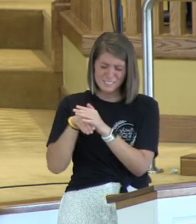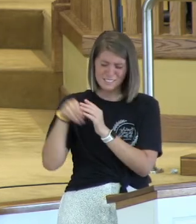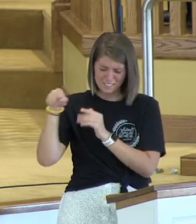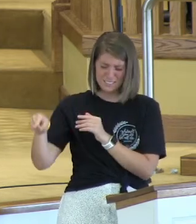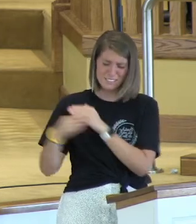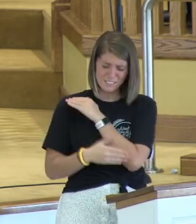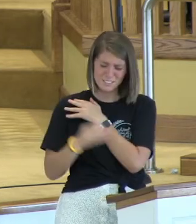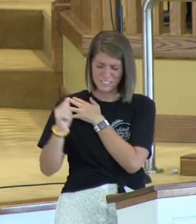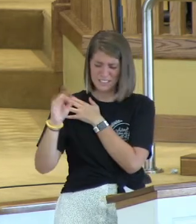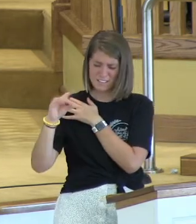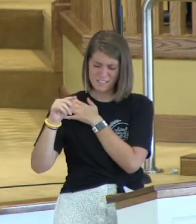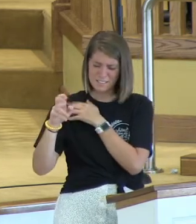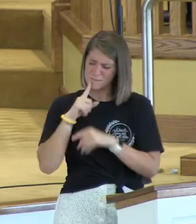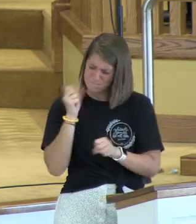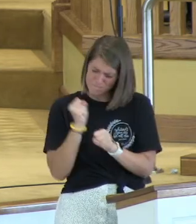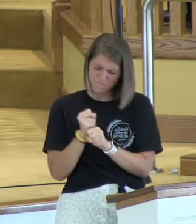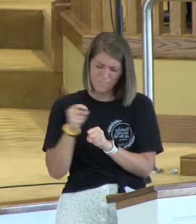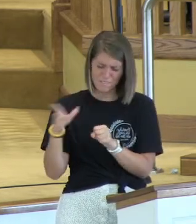family.